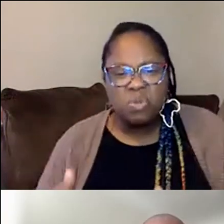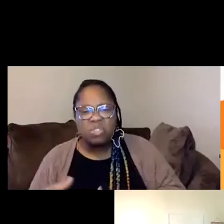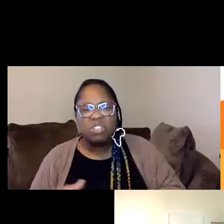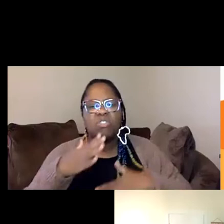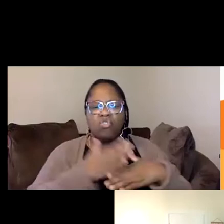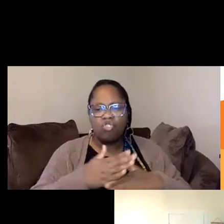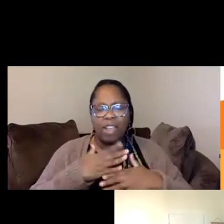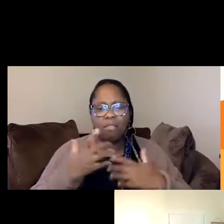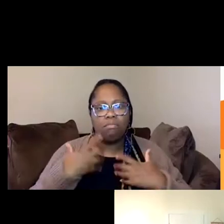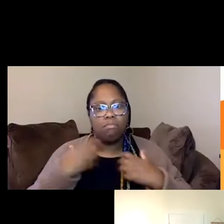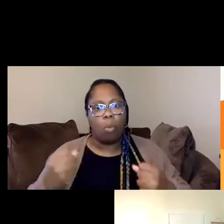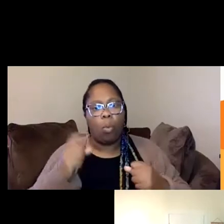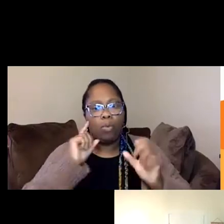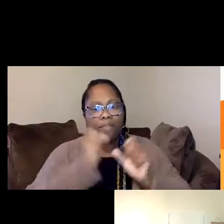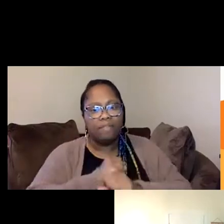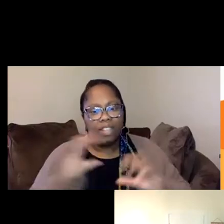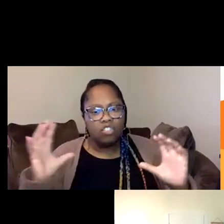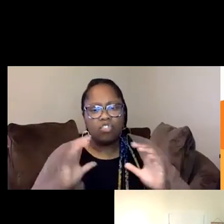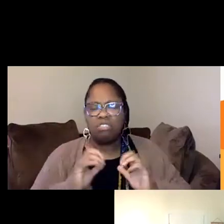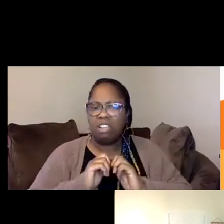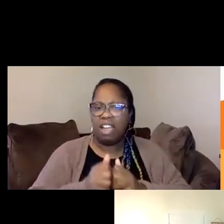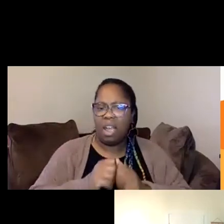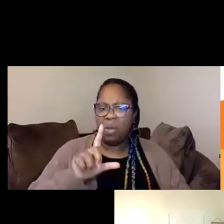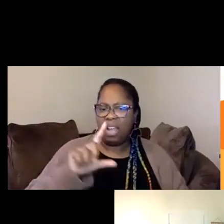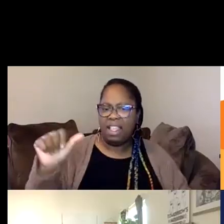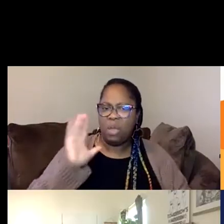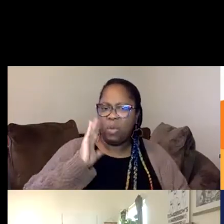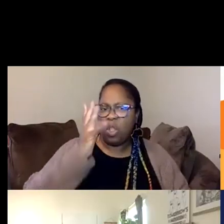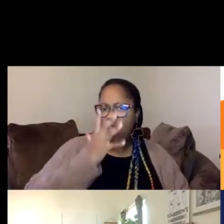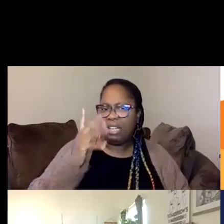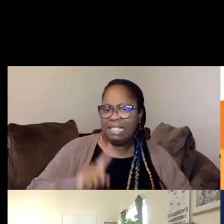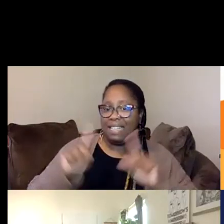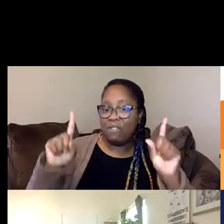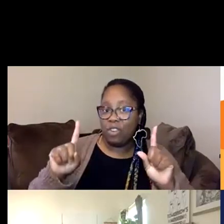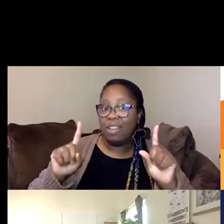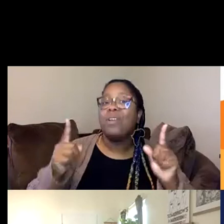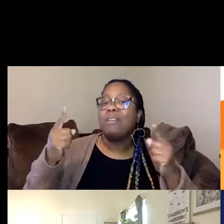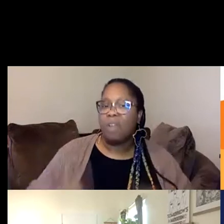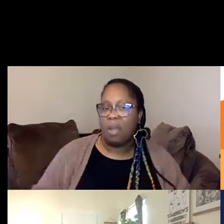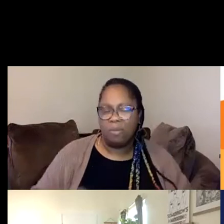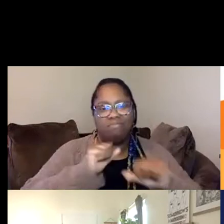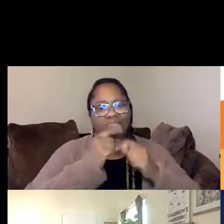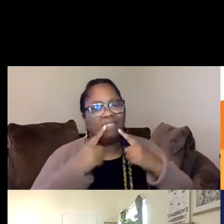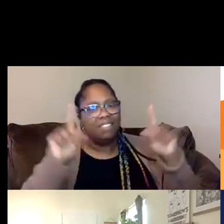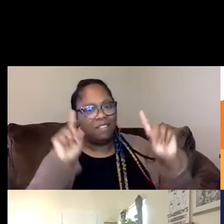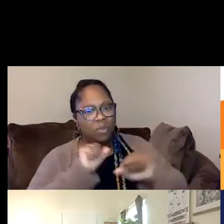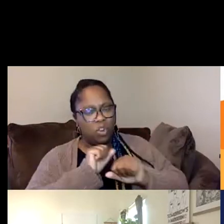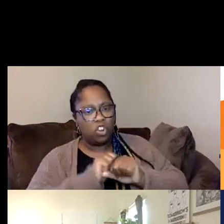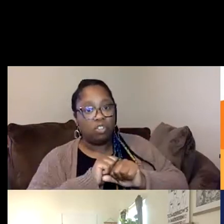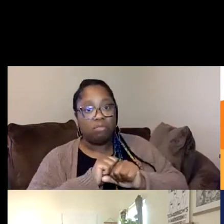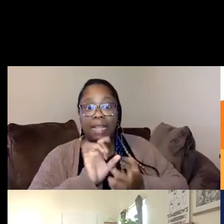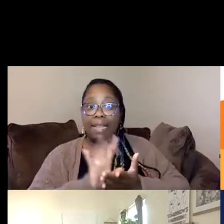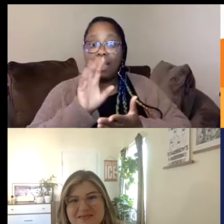bold visions of how LA is going to look different when their work is successful. So to kick us off, I'm going to